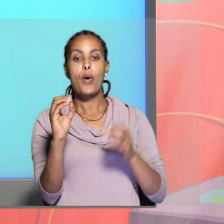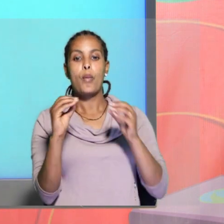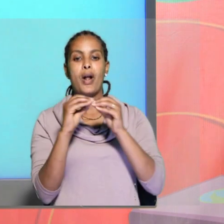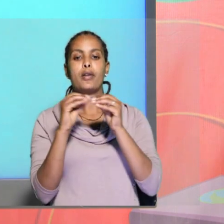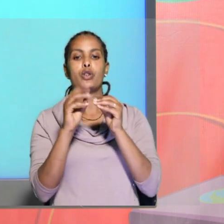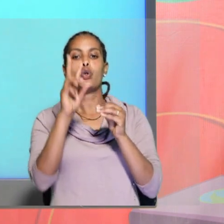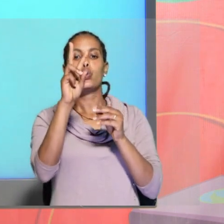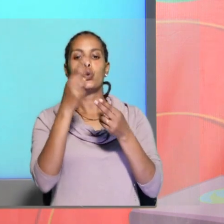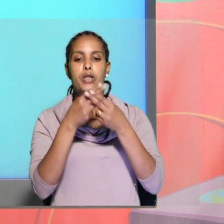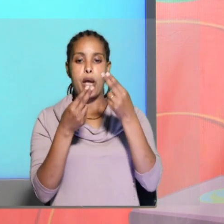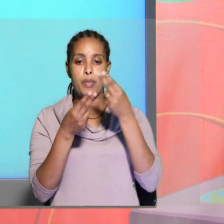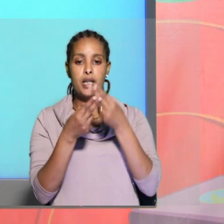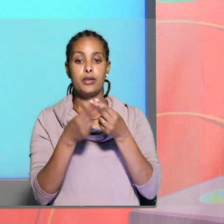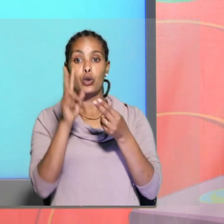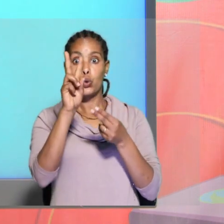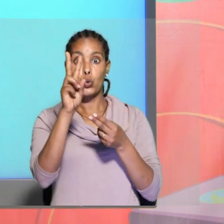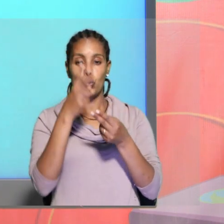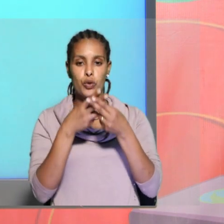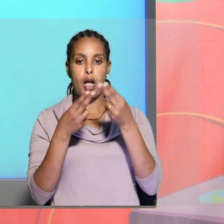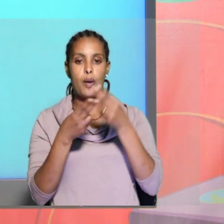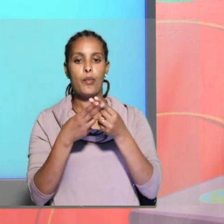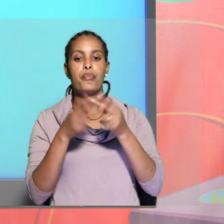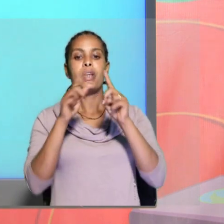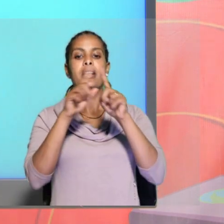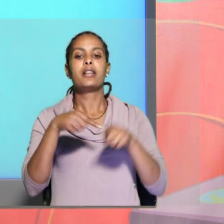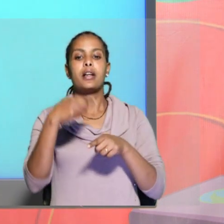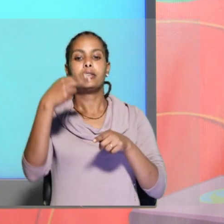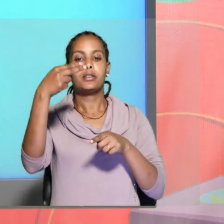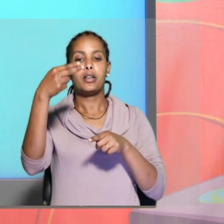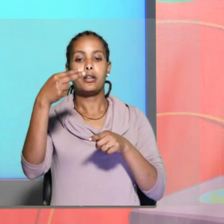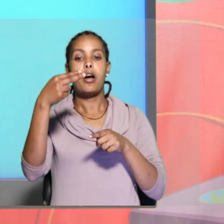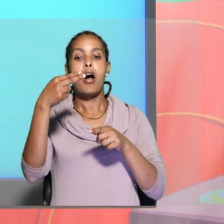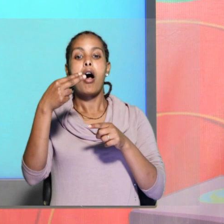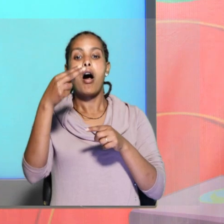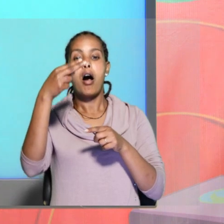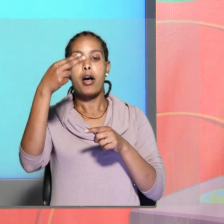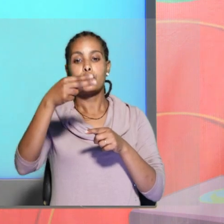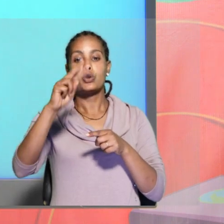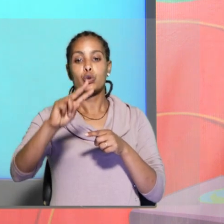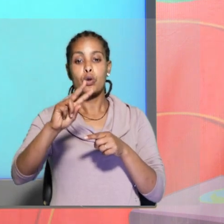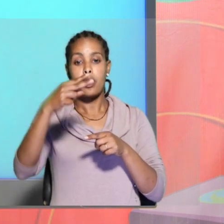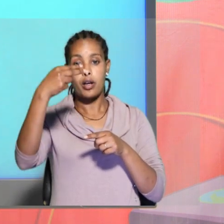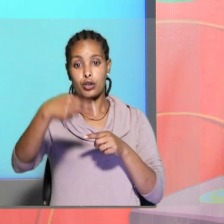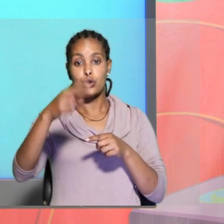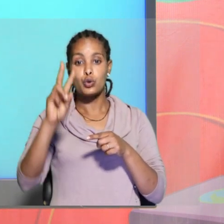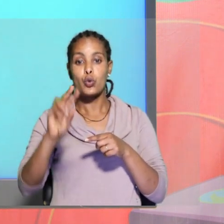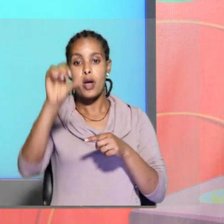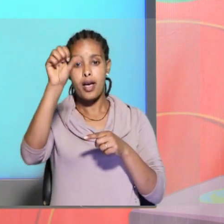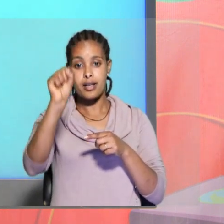plus 2 times delta G naught formation of hydrogen sulfide is minus